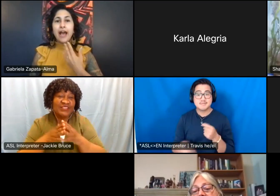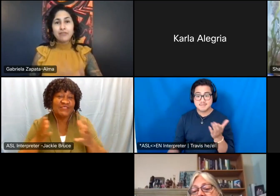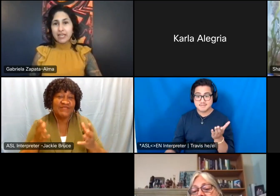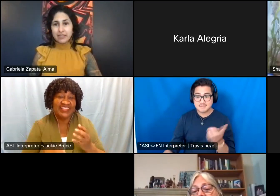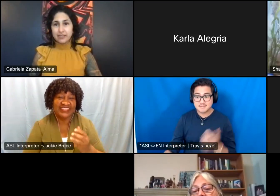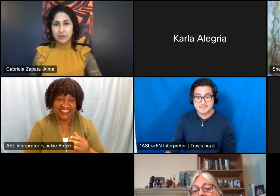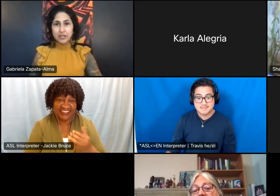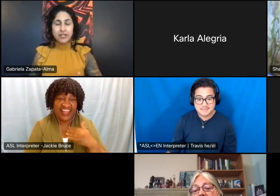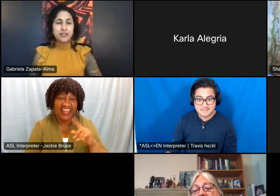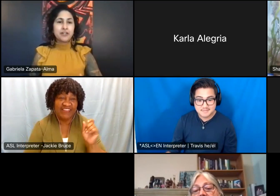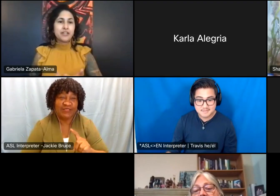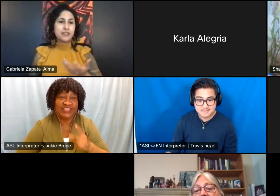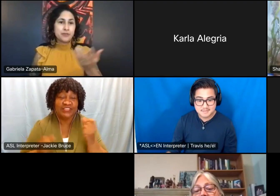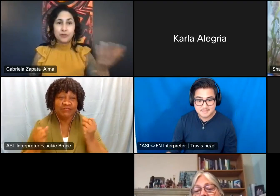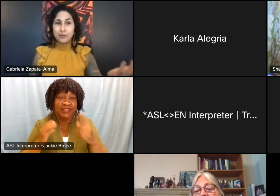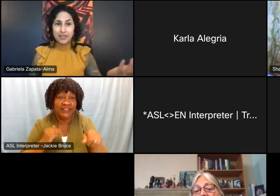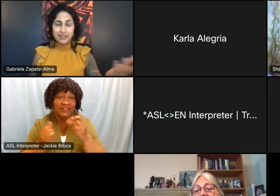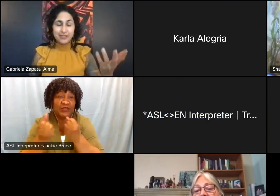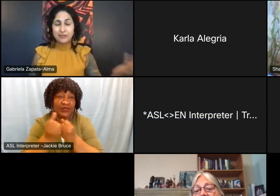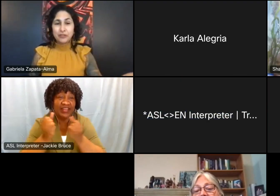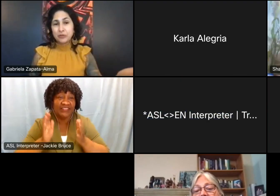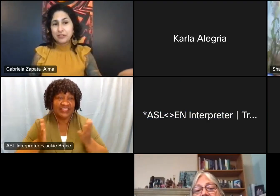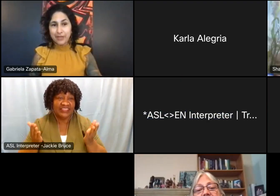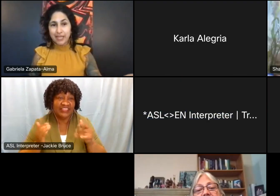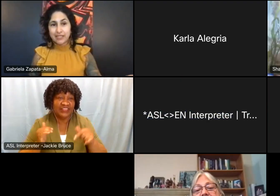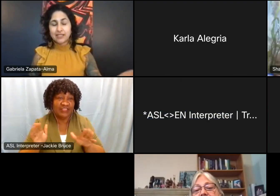our advocates who are here in the room with us in the